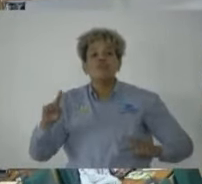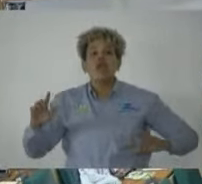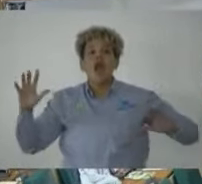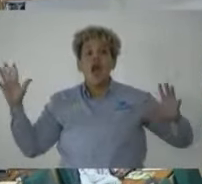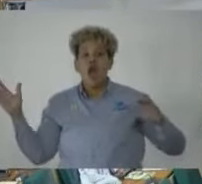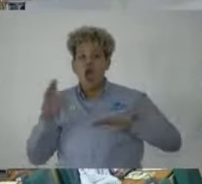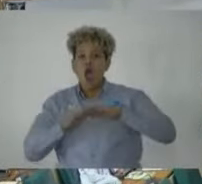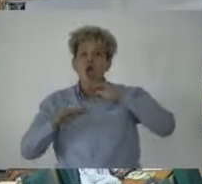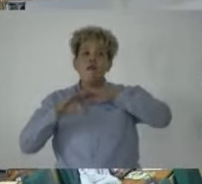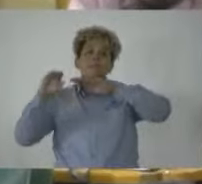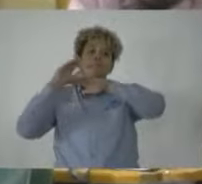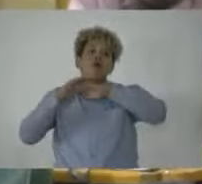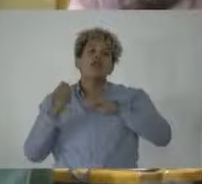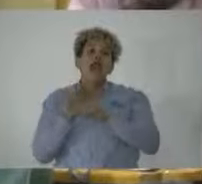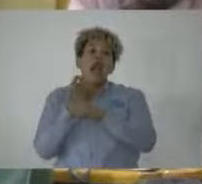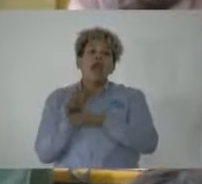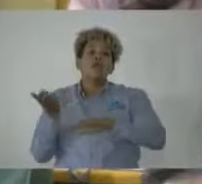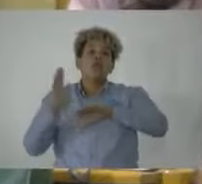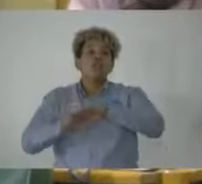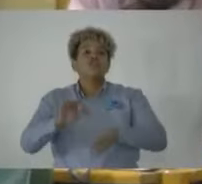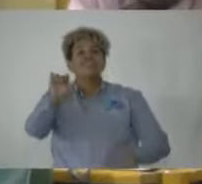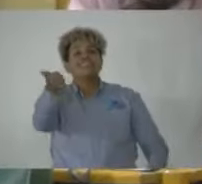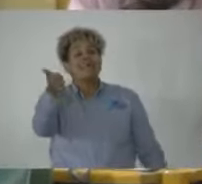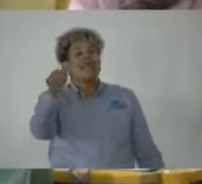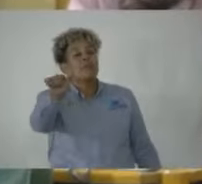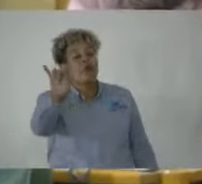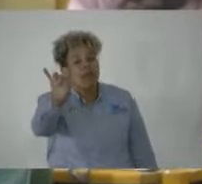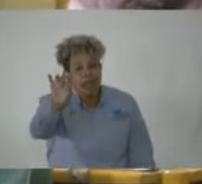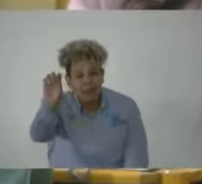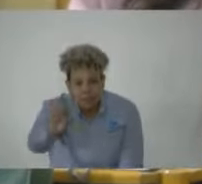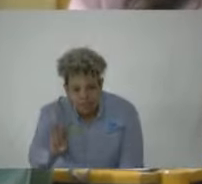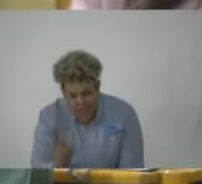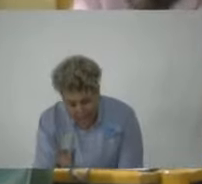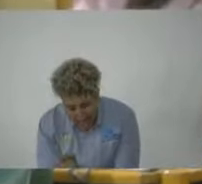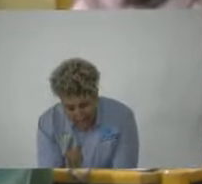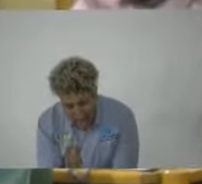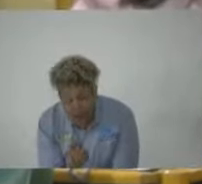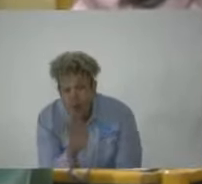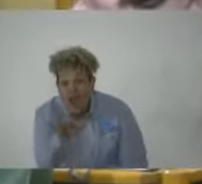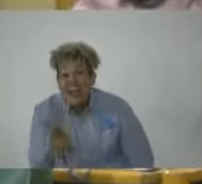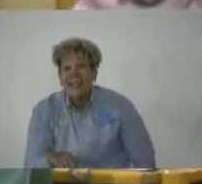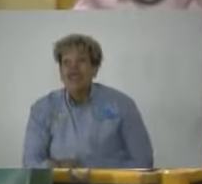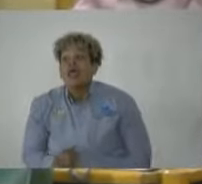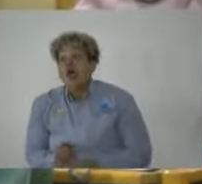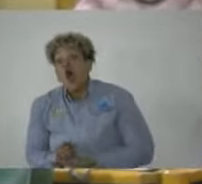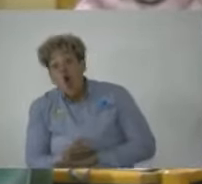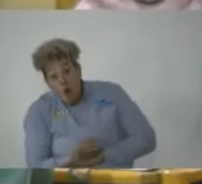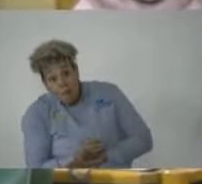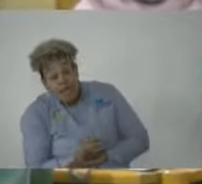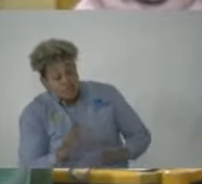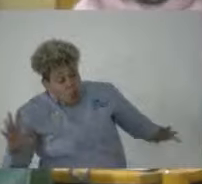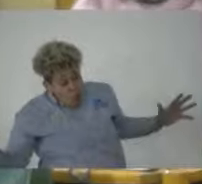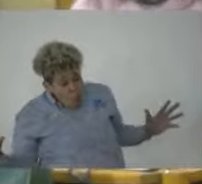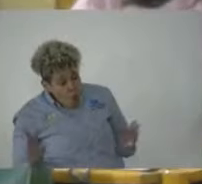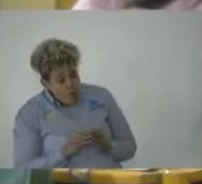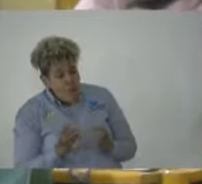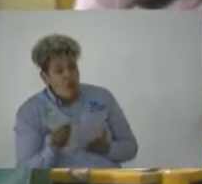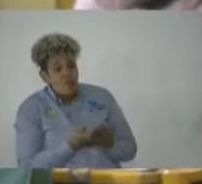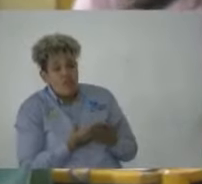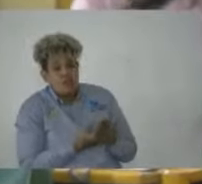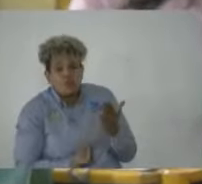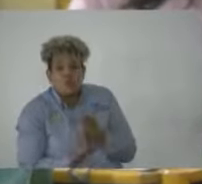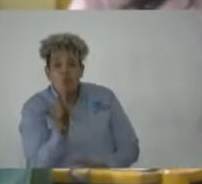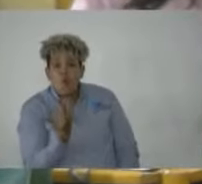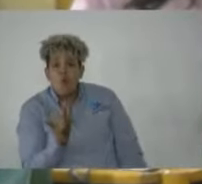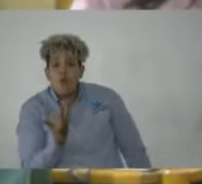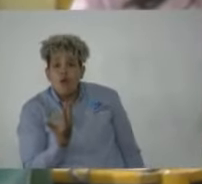compounded annual increase of 10.8% per annum, outpacing overall revenue growth.